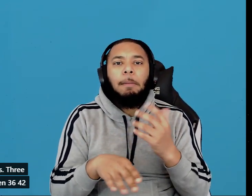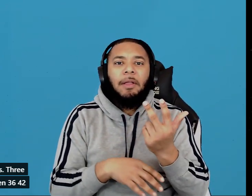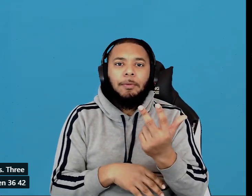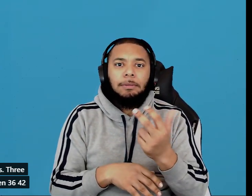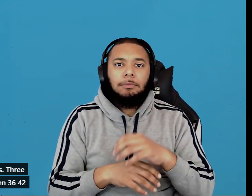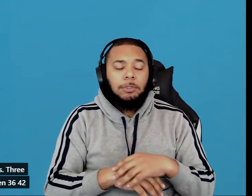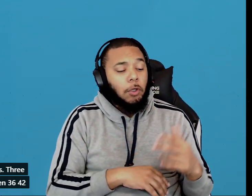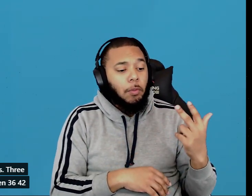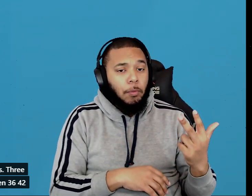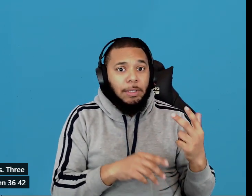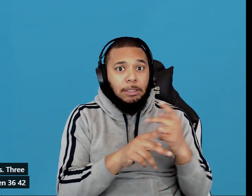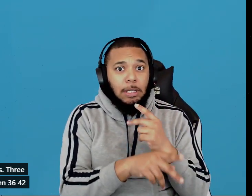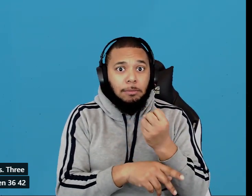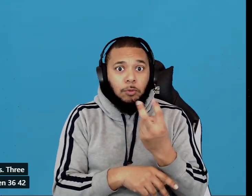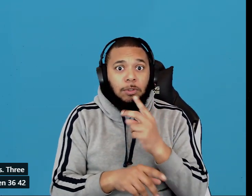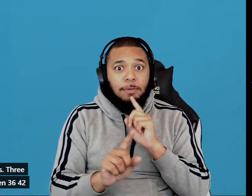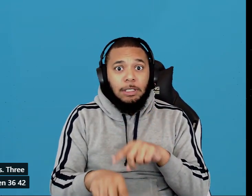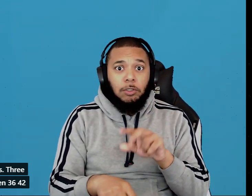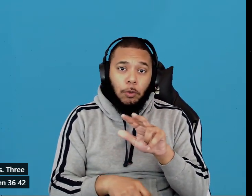is 36.